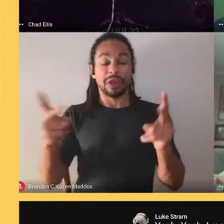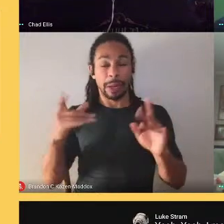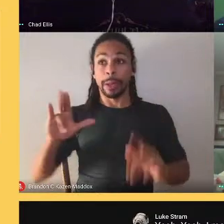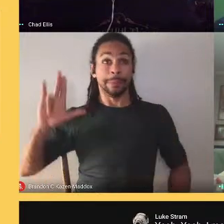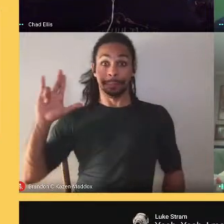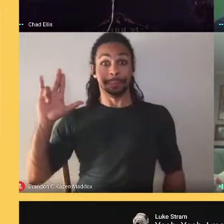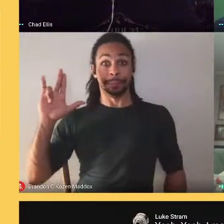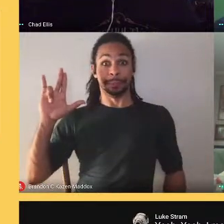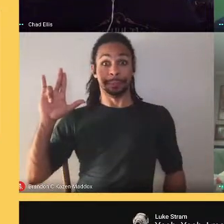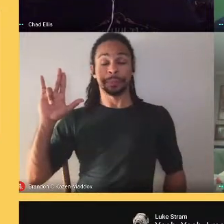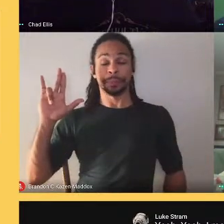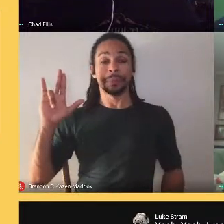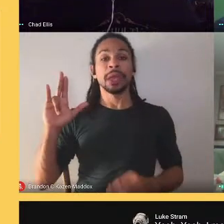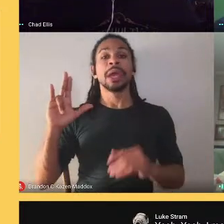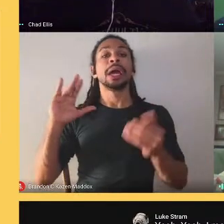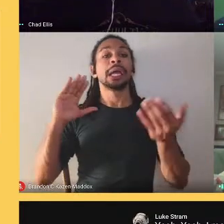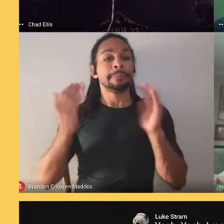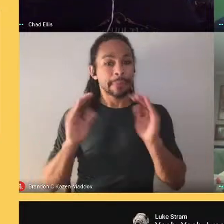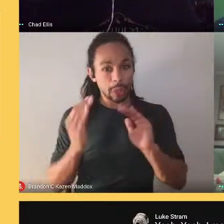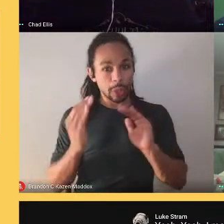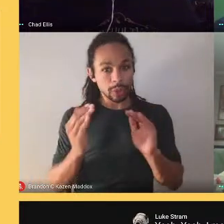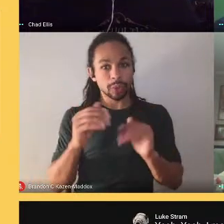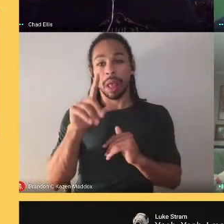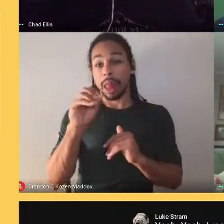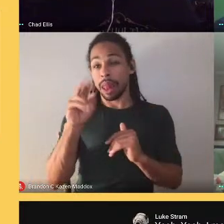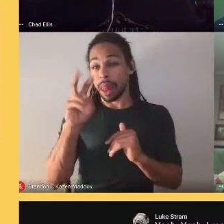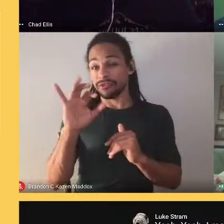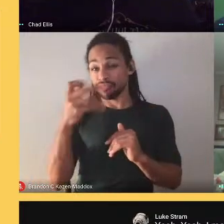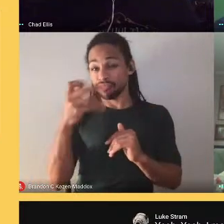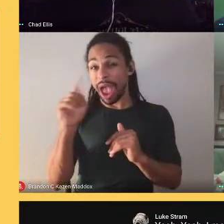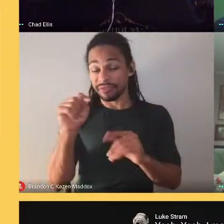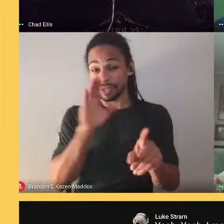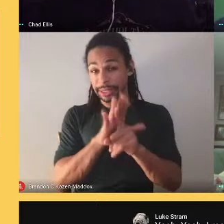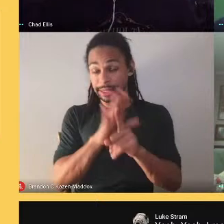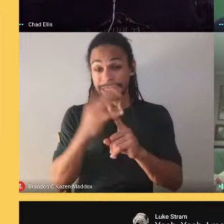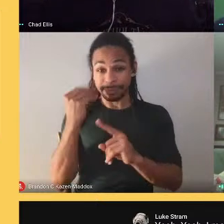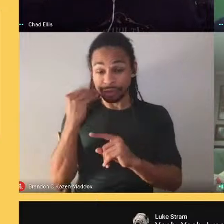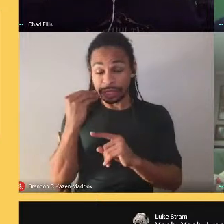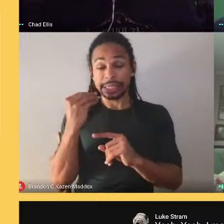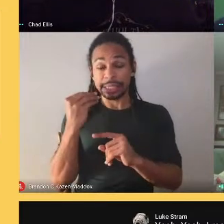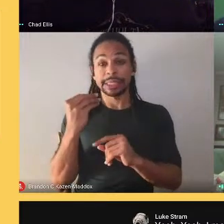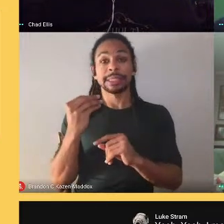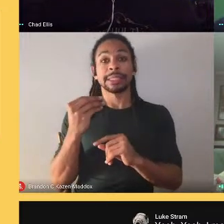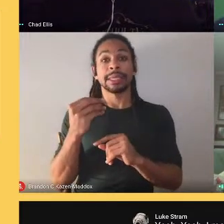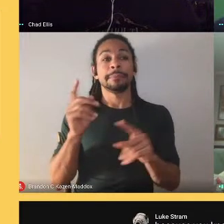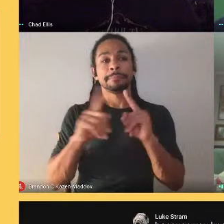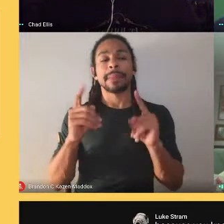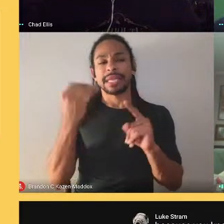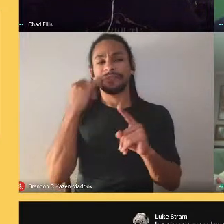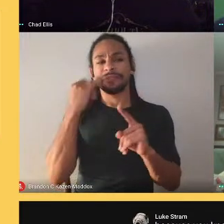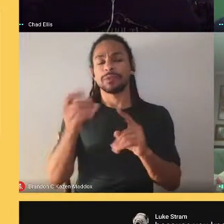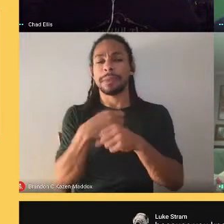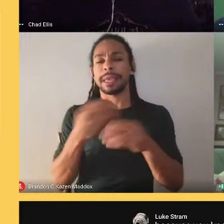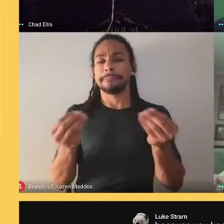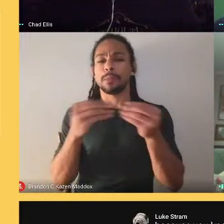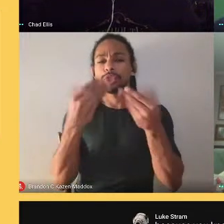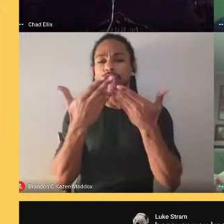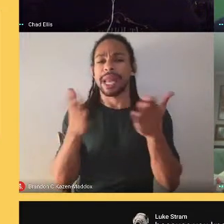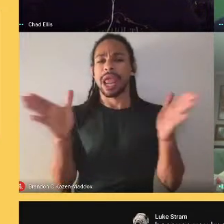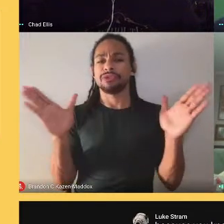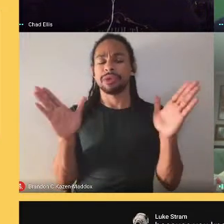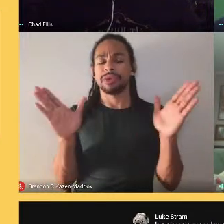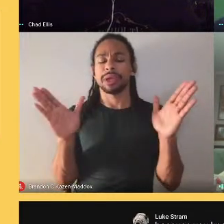Lovecraft's experience. But if you genericize that a little bit and kind of remove it from that